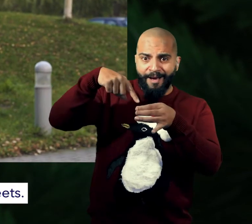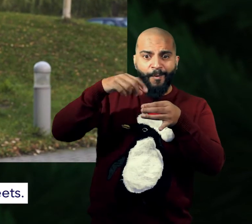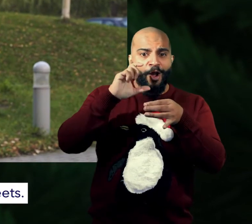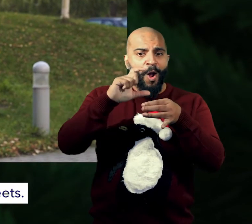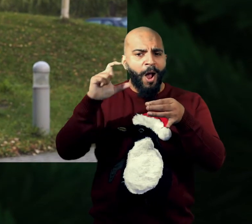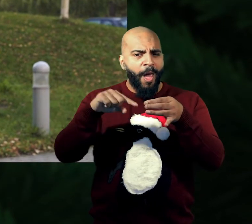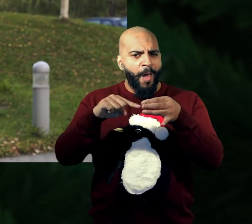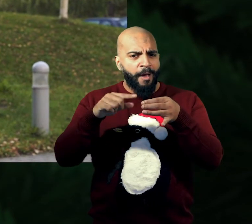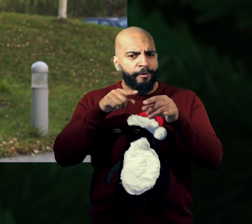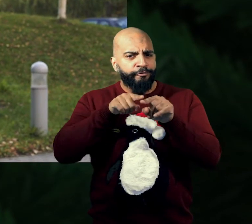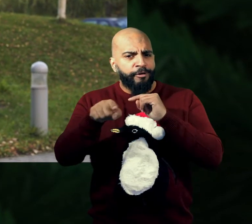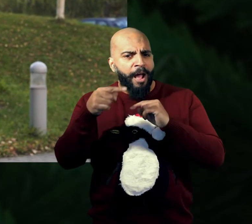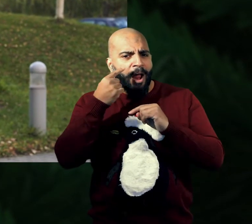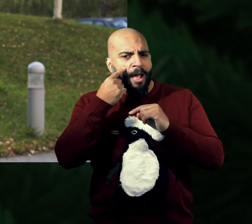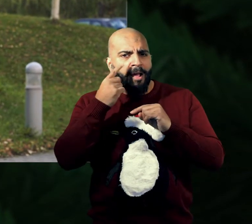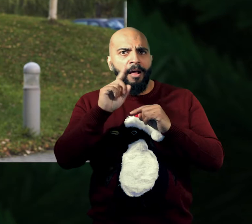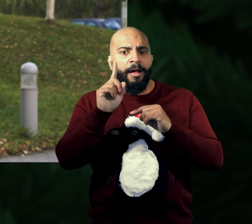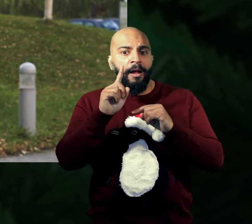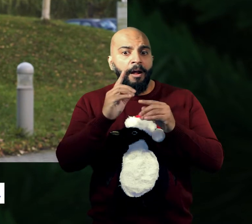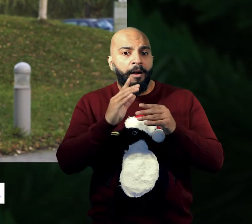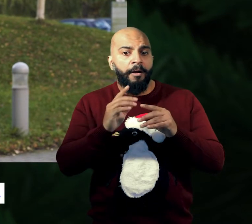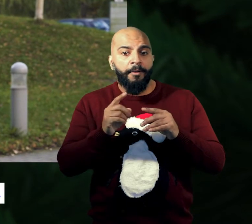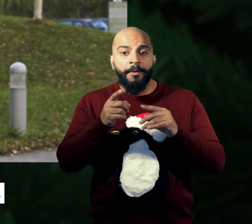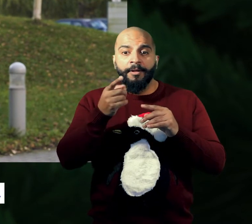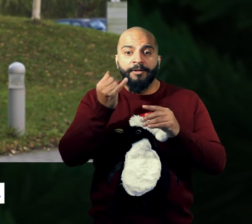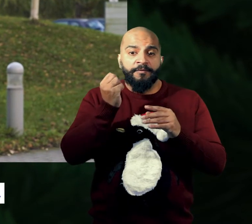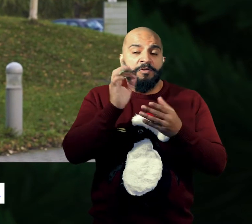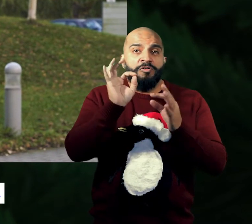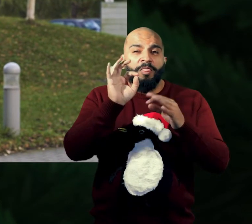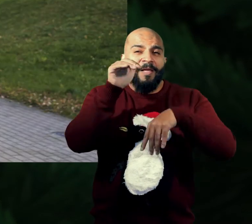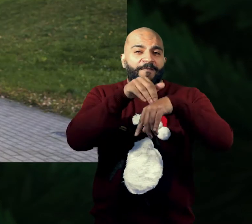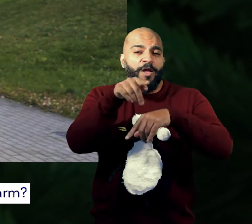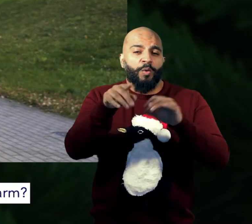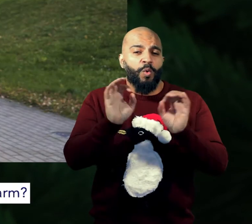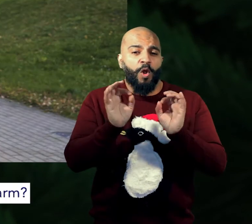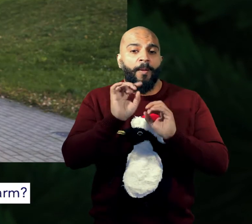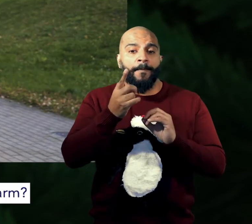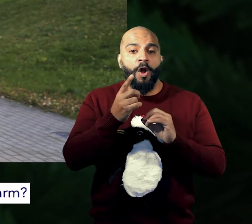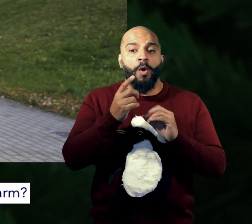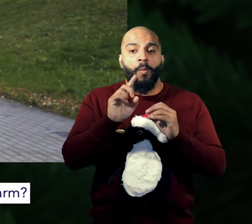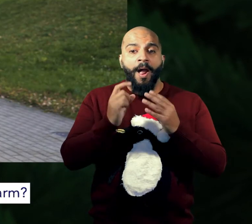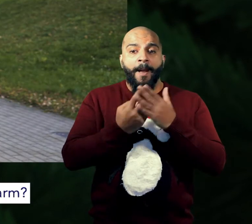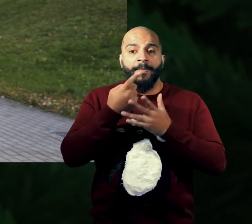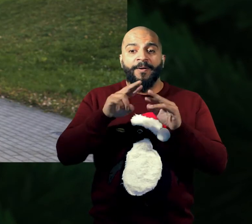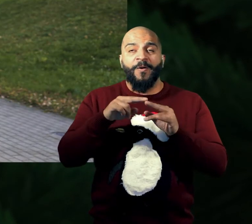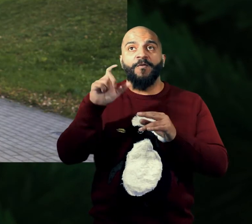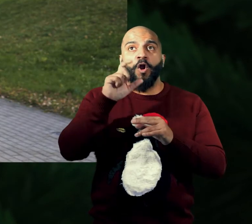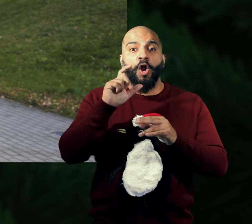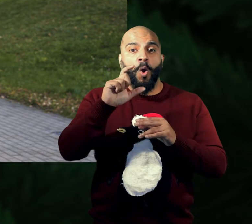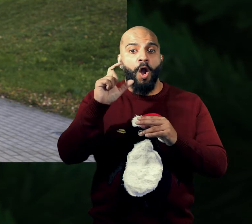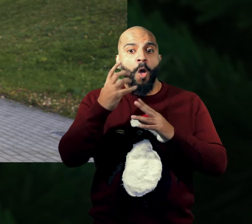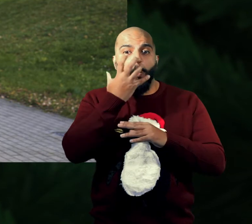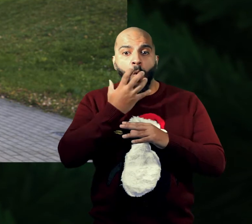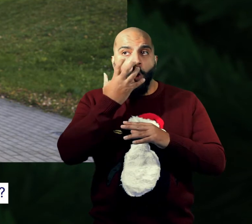some different sweets. Some might work spectacularly and some might have no effect at all. What happens if the Coke is a little bit warm or a little